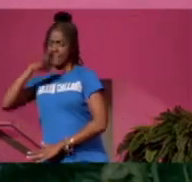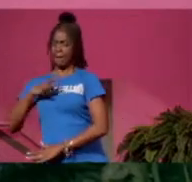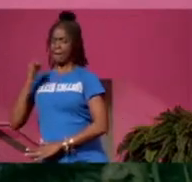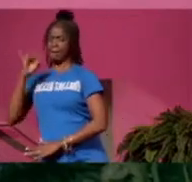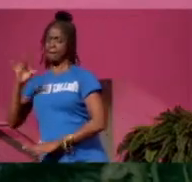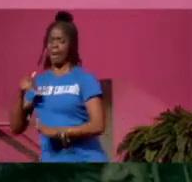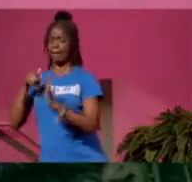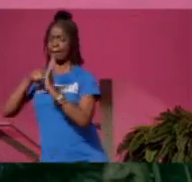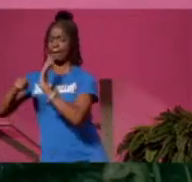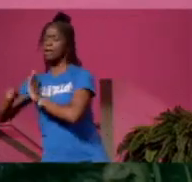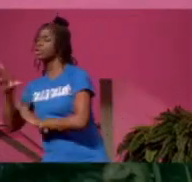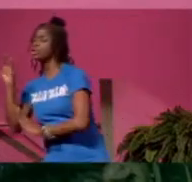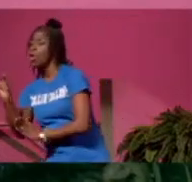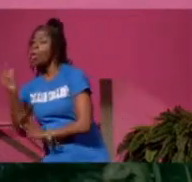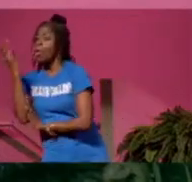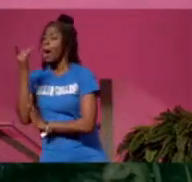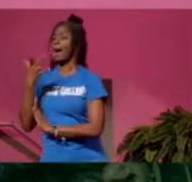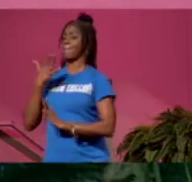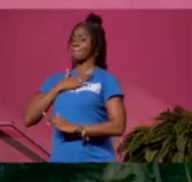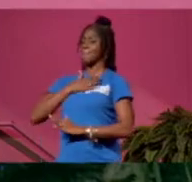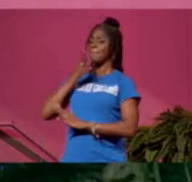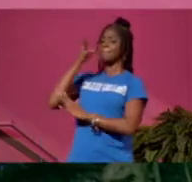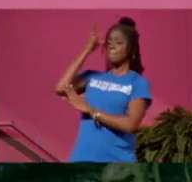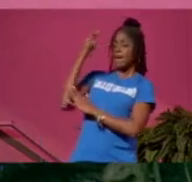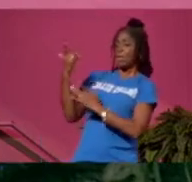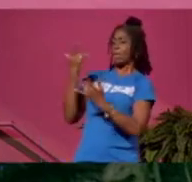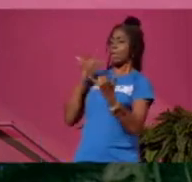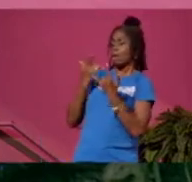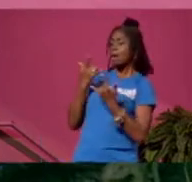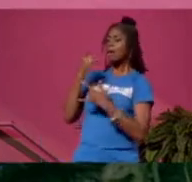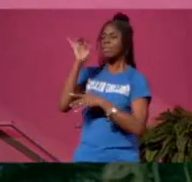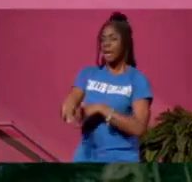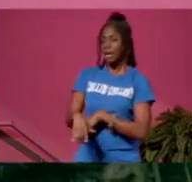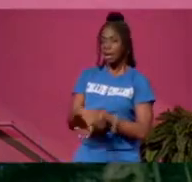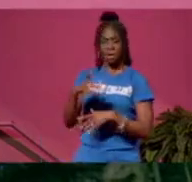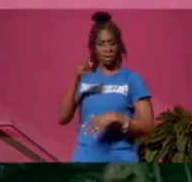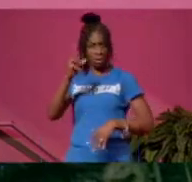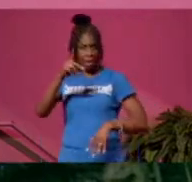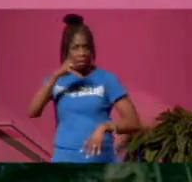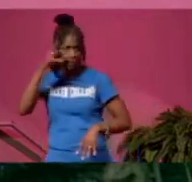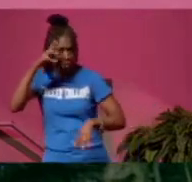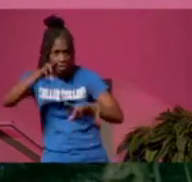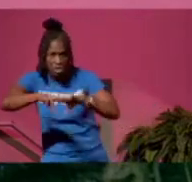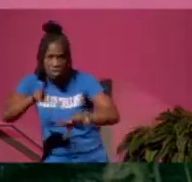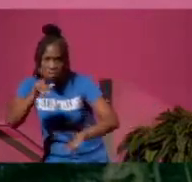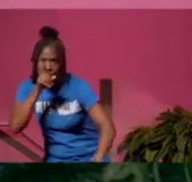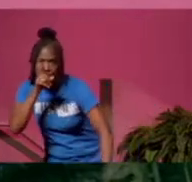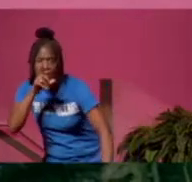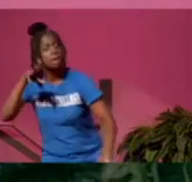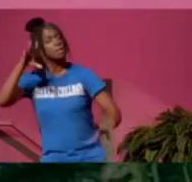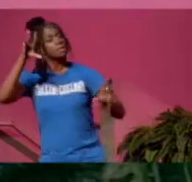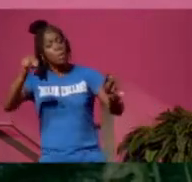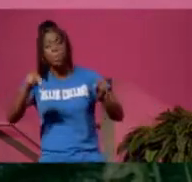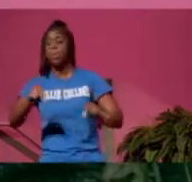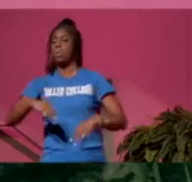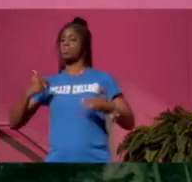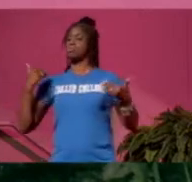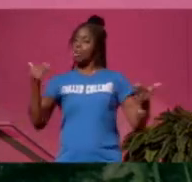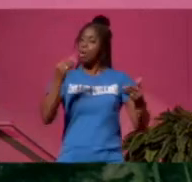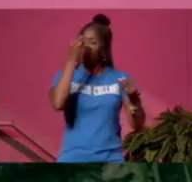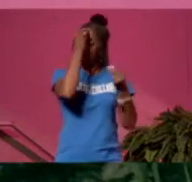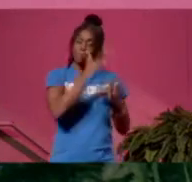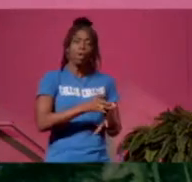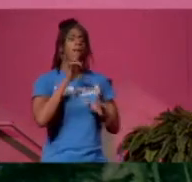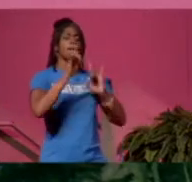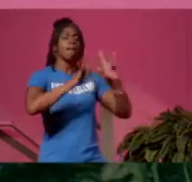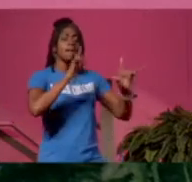that you love them, they won't repeat your mistakes. Y'all sit there quiet if you want to. If they know that you love them, they'll run through the finish